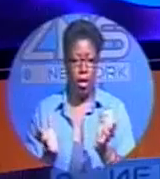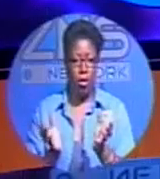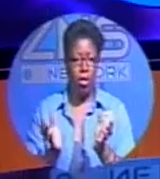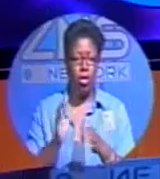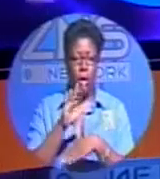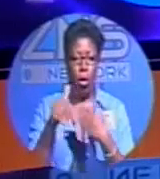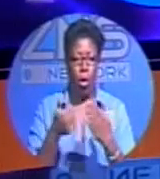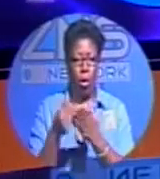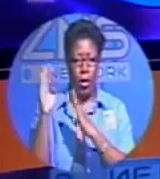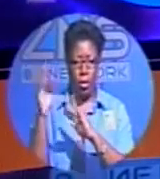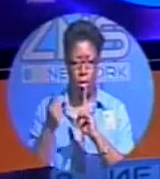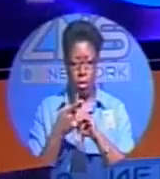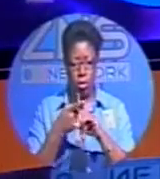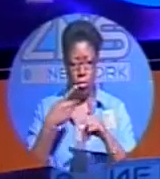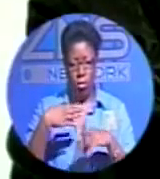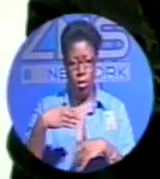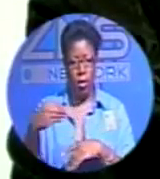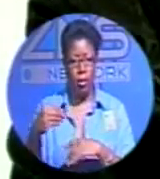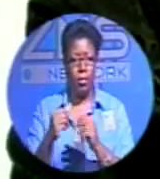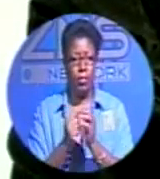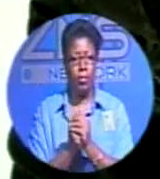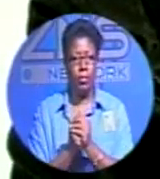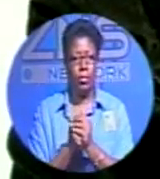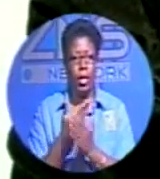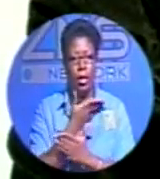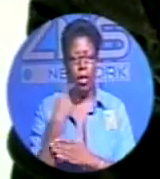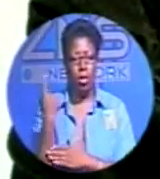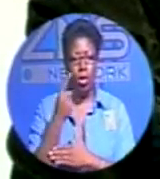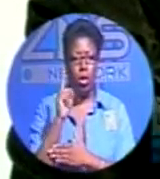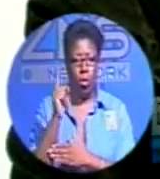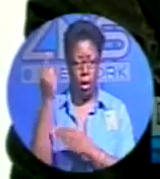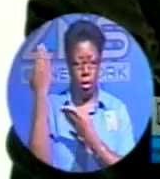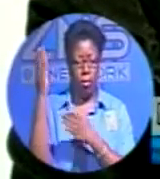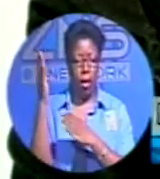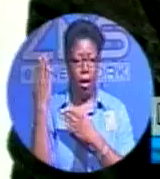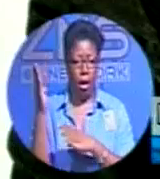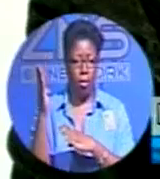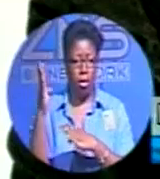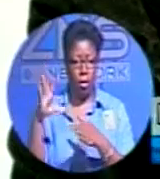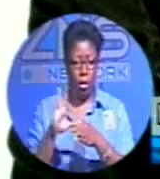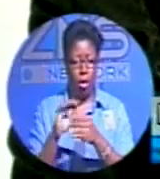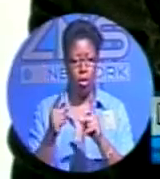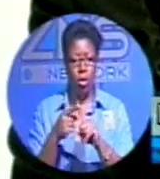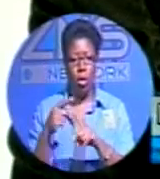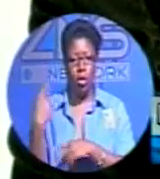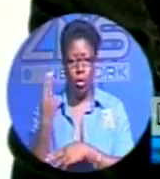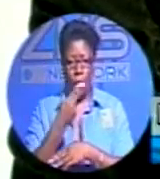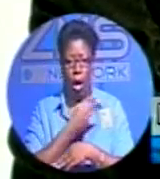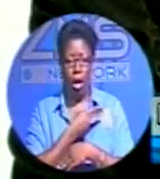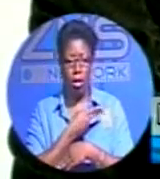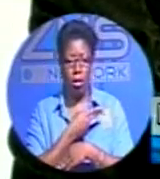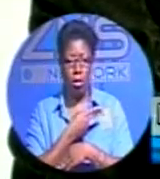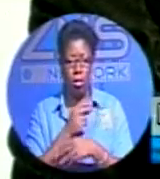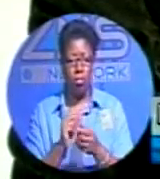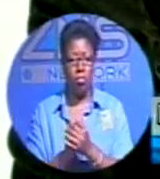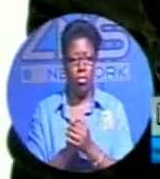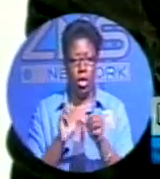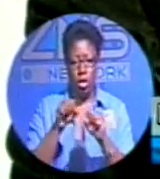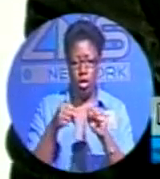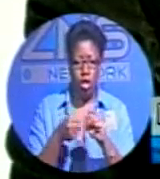attend. There is only one Bahamas, and it belongs to us. So, with